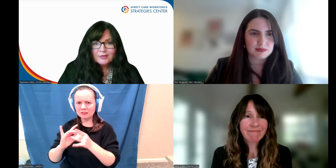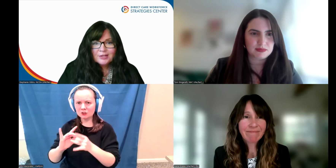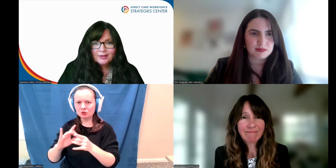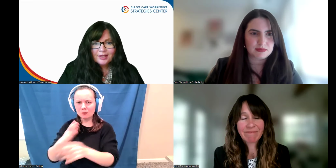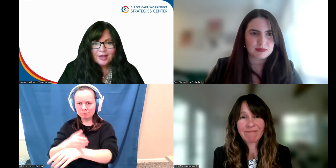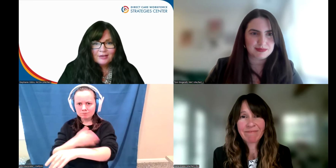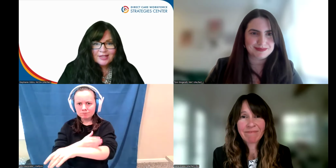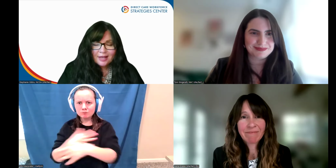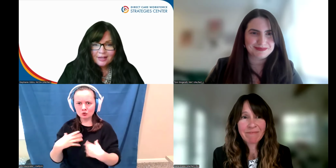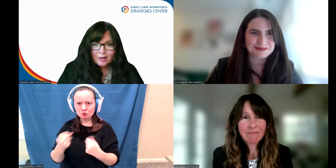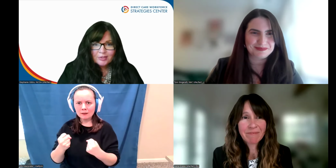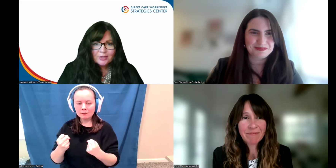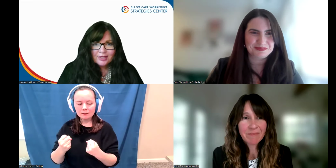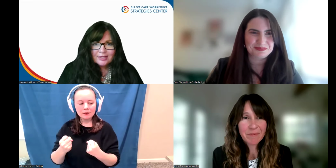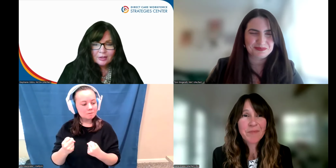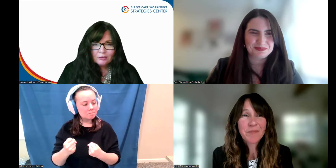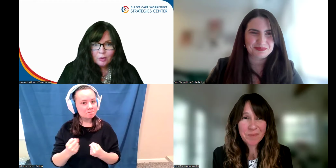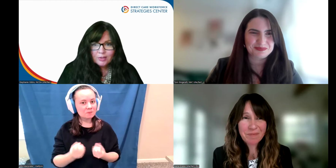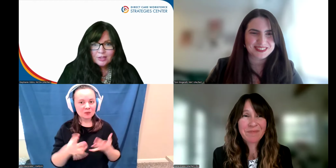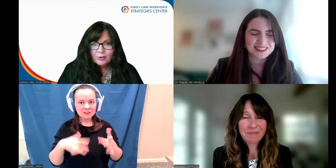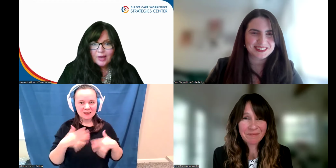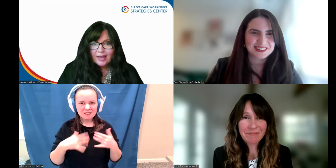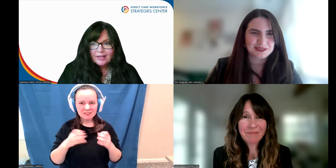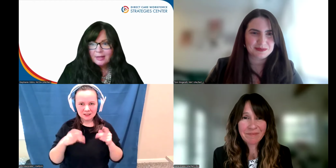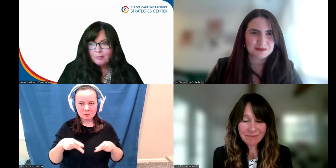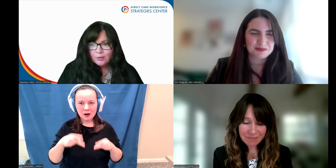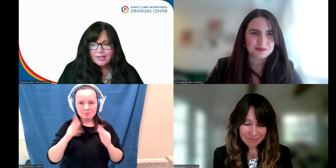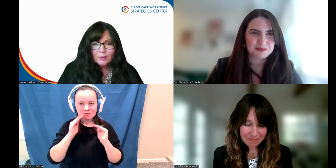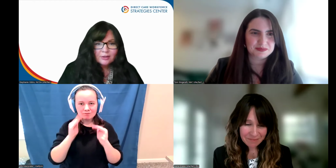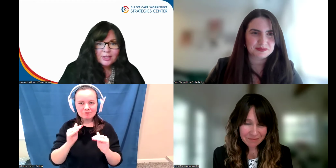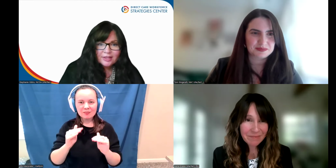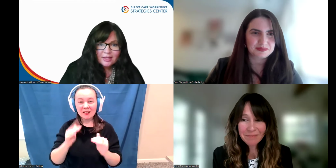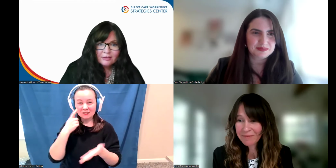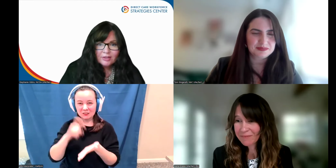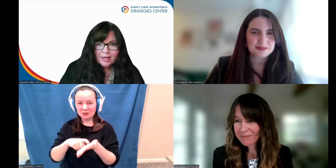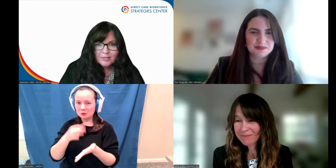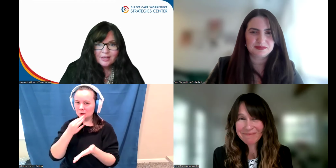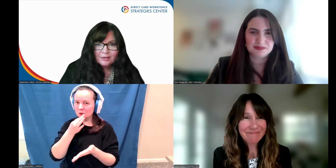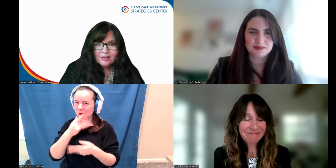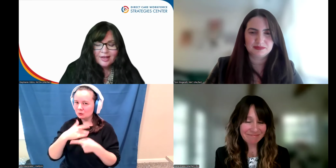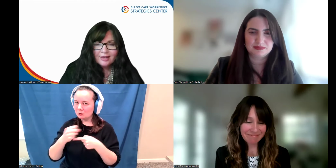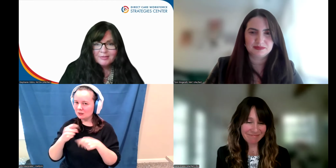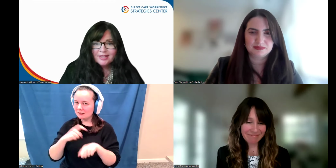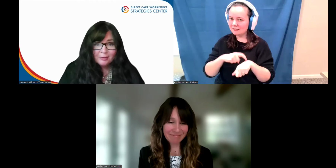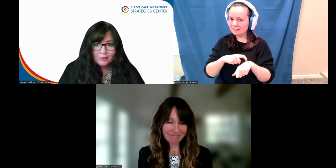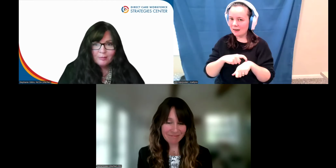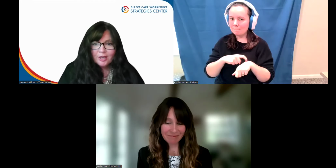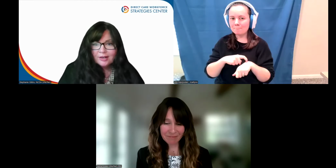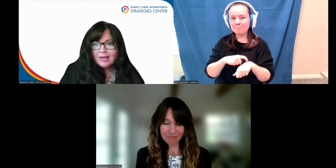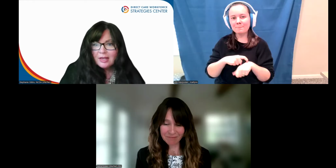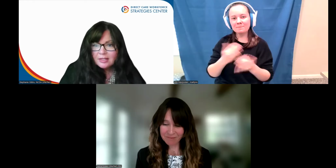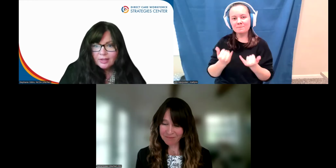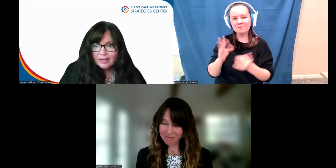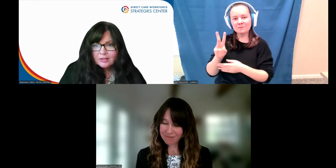Well, there are certainly a lot of exciting opportunities to look forward to, and I'm noticing we are nearing the end of our time together today with the